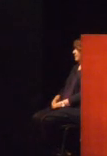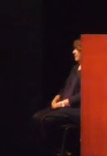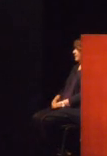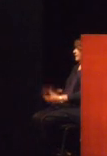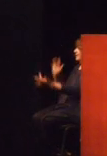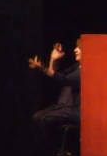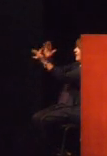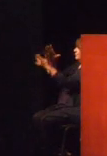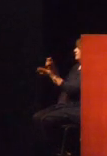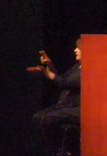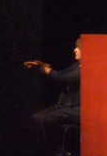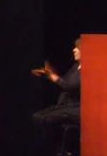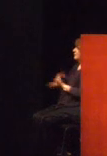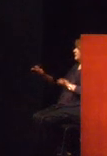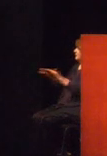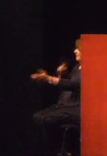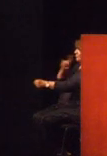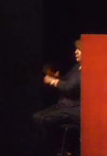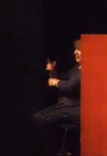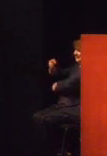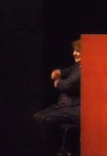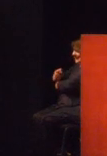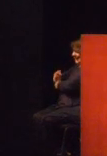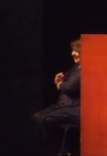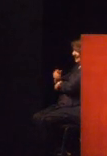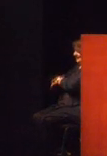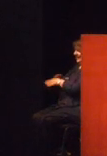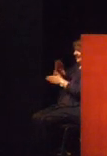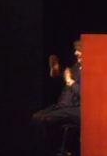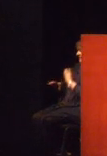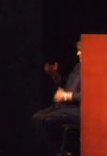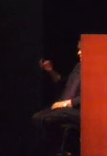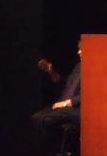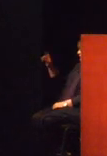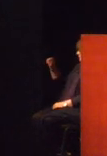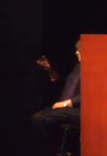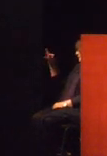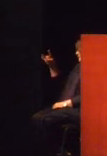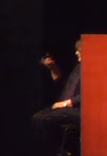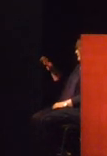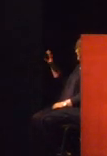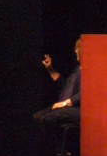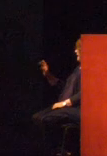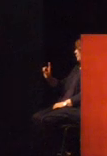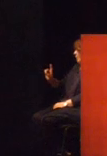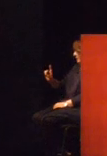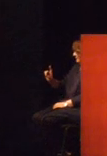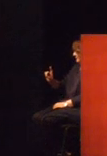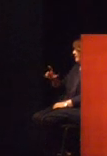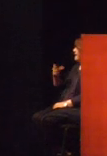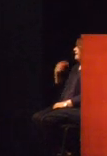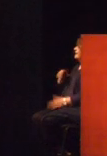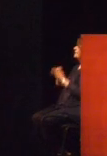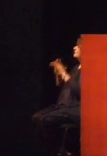Outreach and Enrollment Services, our promised day has been calendared, Friday, October 18th, from 9 a.m. to 1 p.m. And